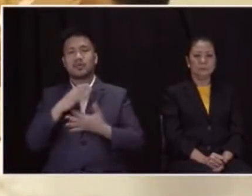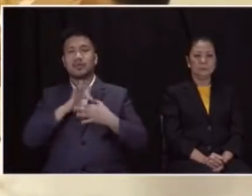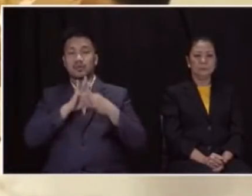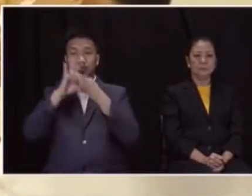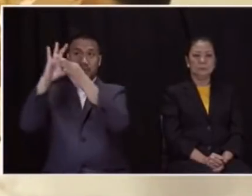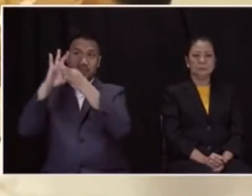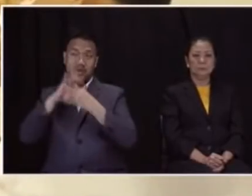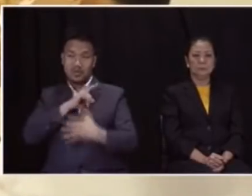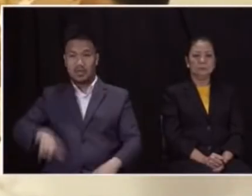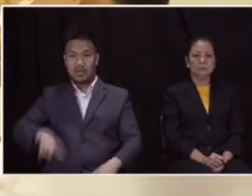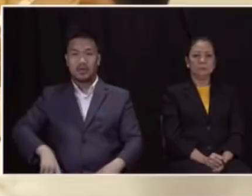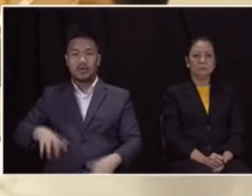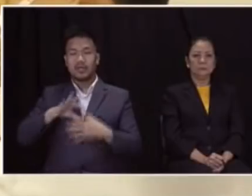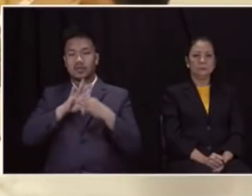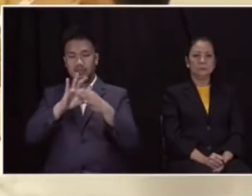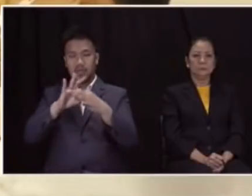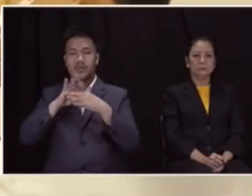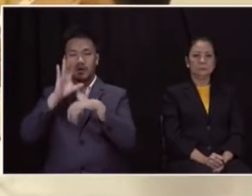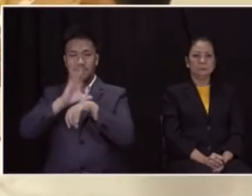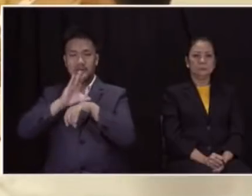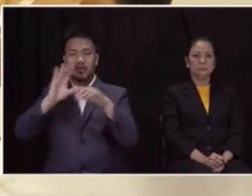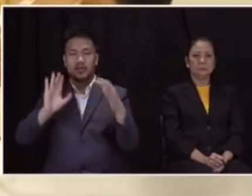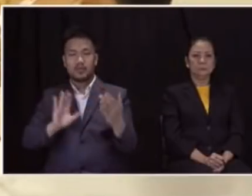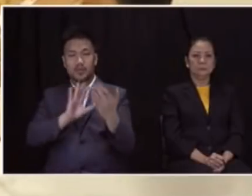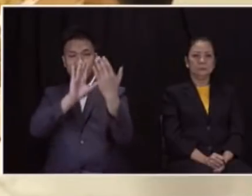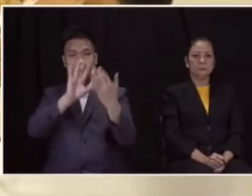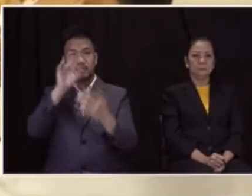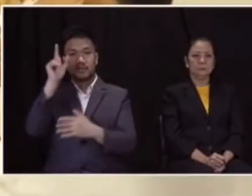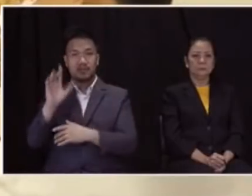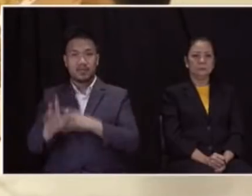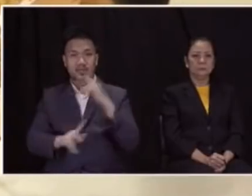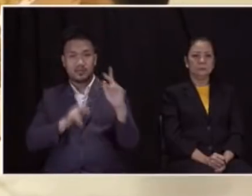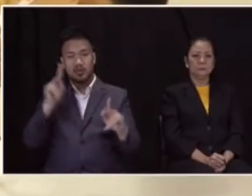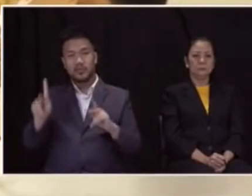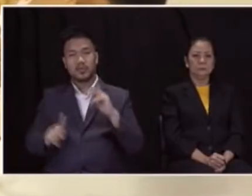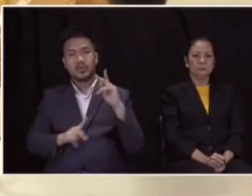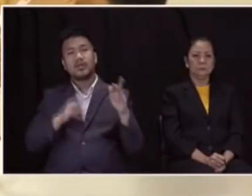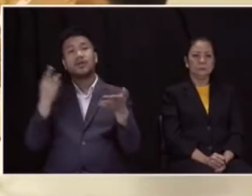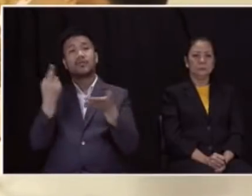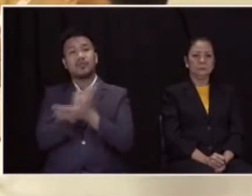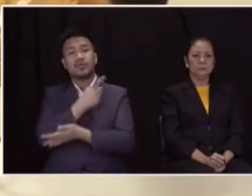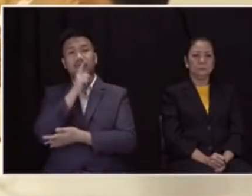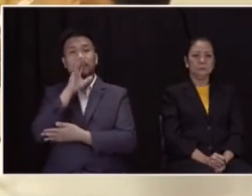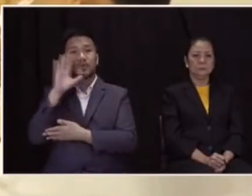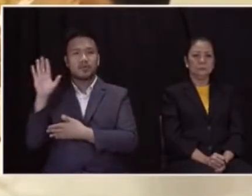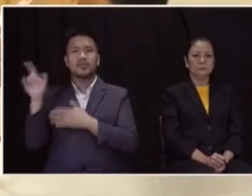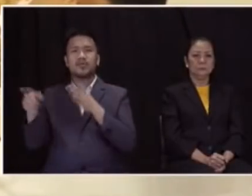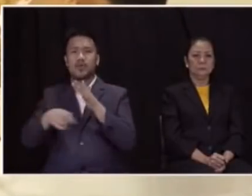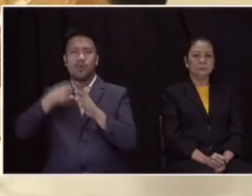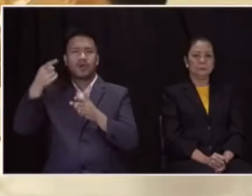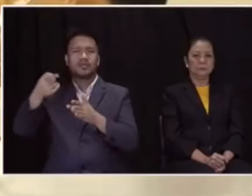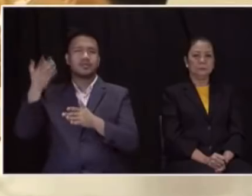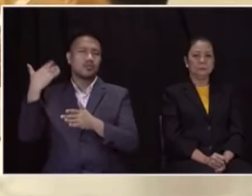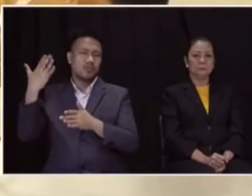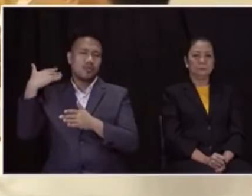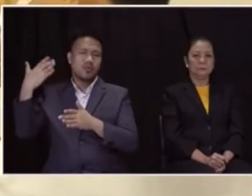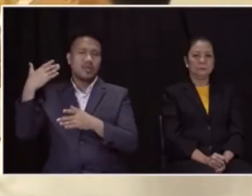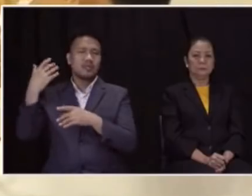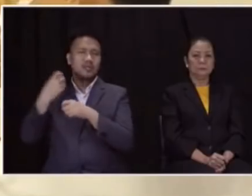Church. In the presence of God's people, renew the promises you once made at